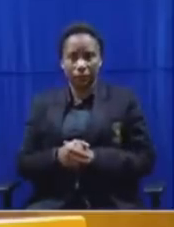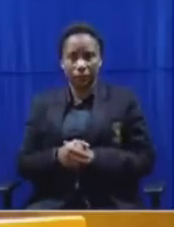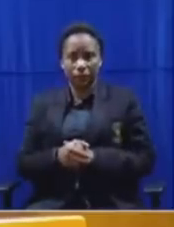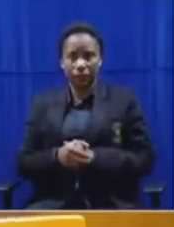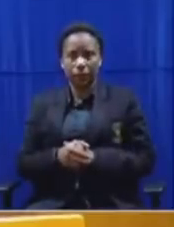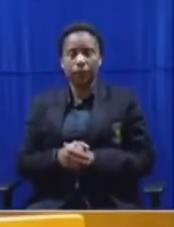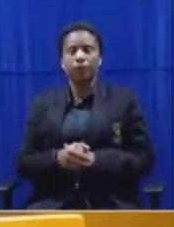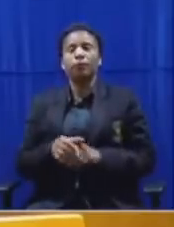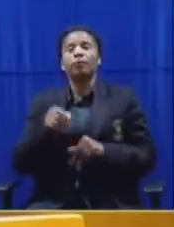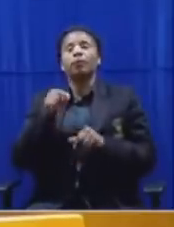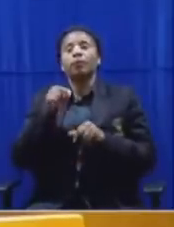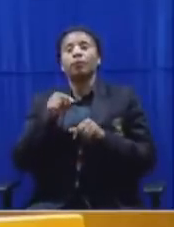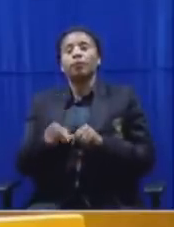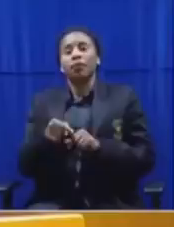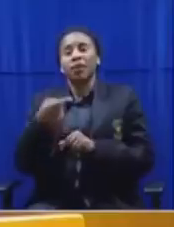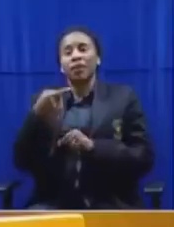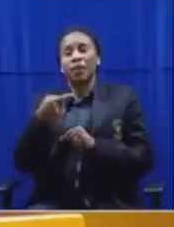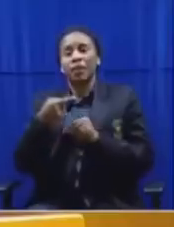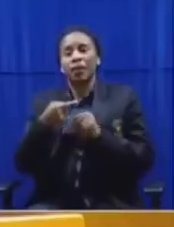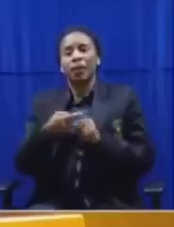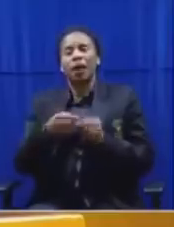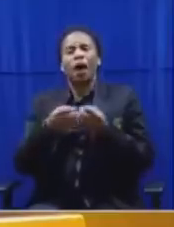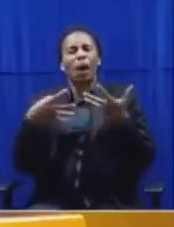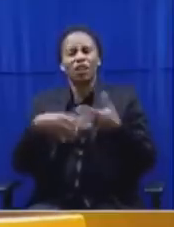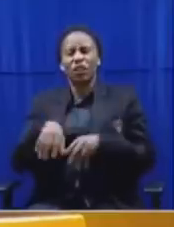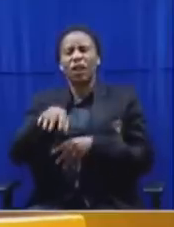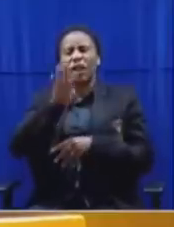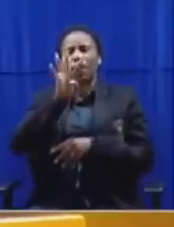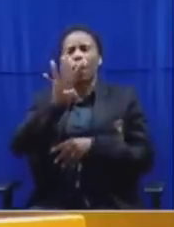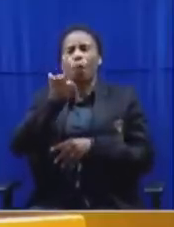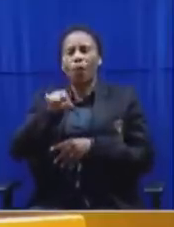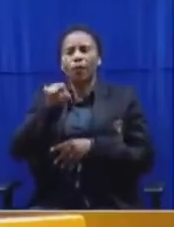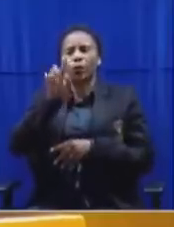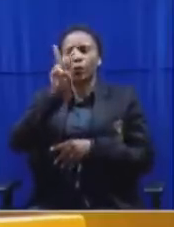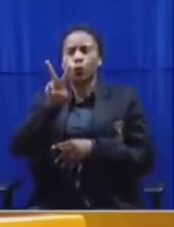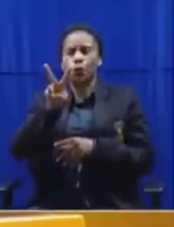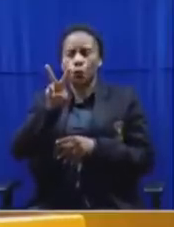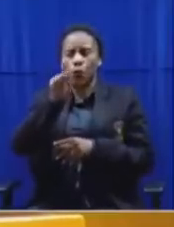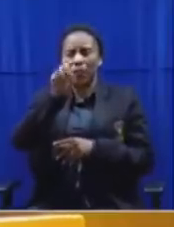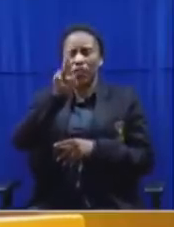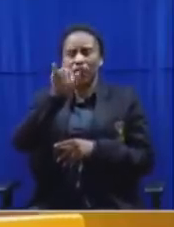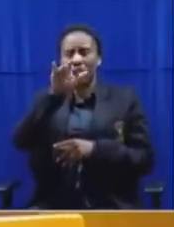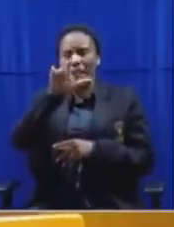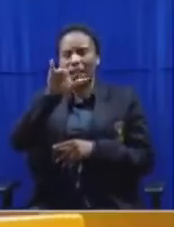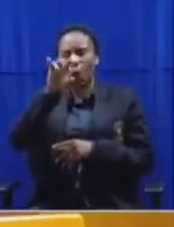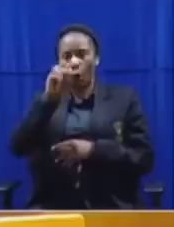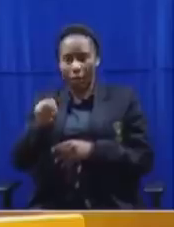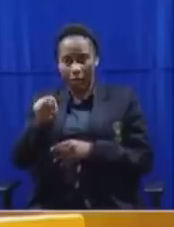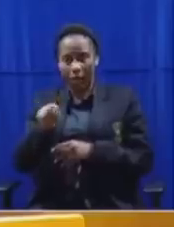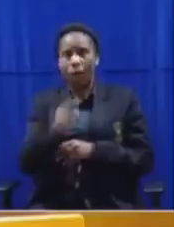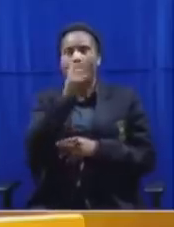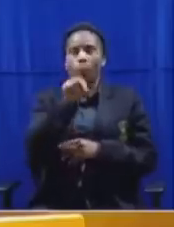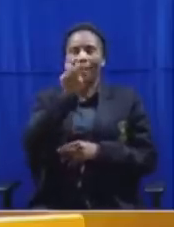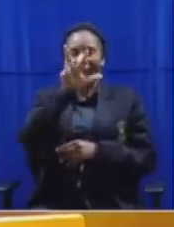in South Africa is about 4.2 trillion rands. And about 1.8 trillion of that belongs to the